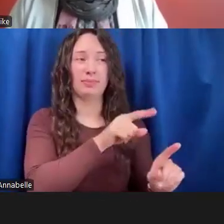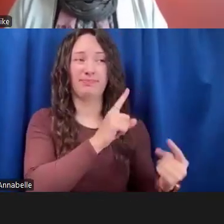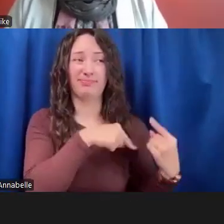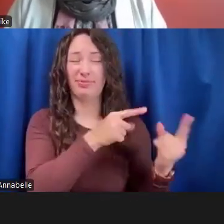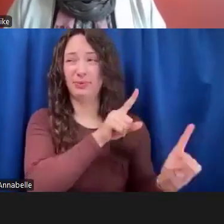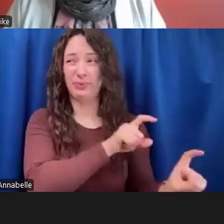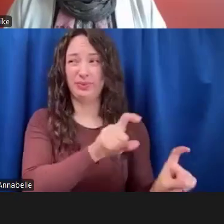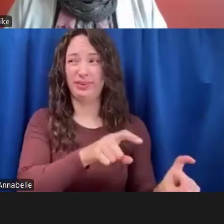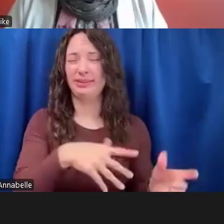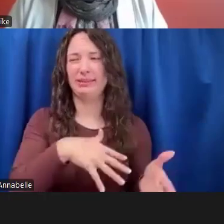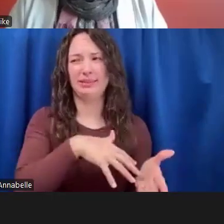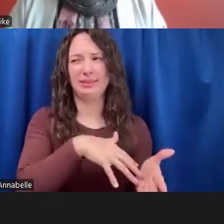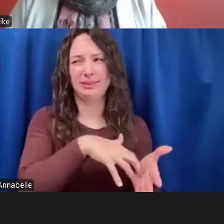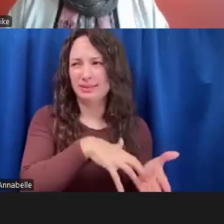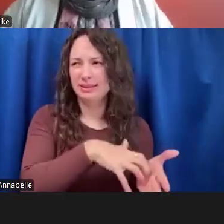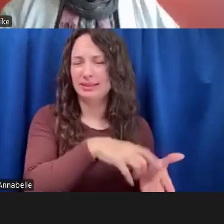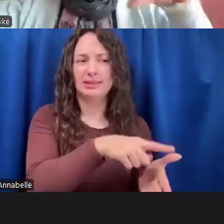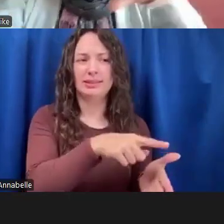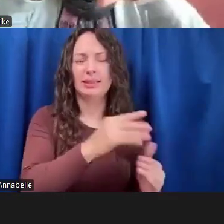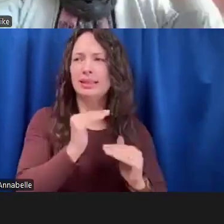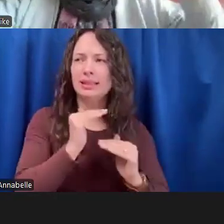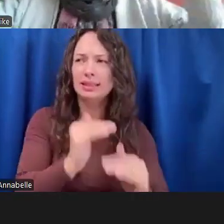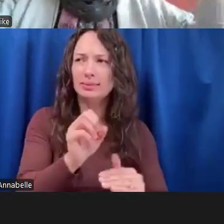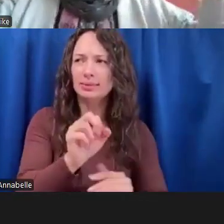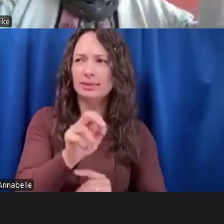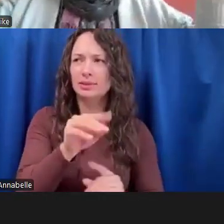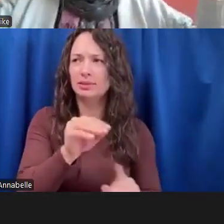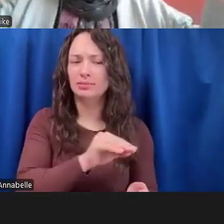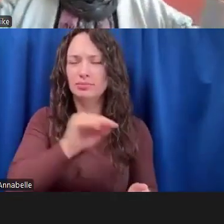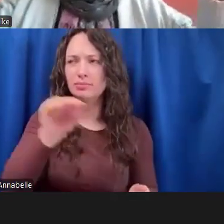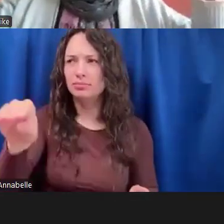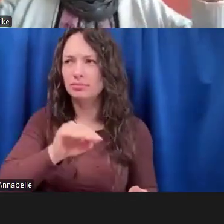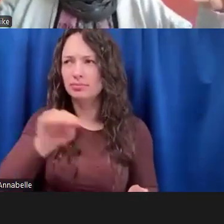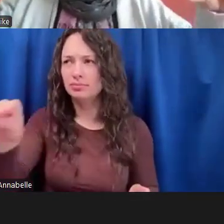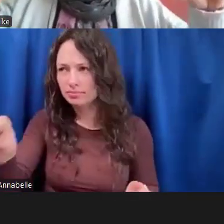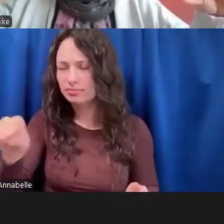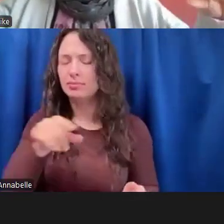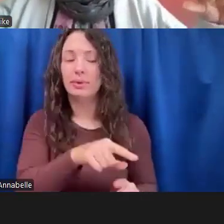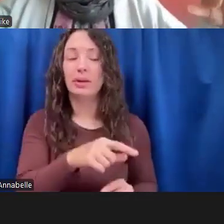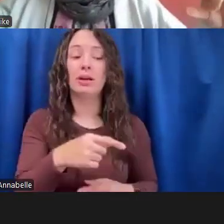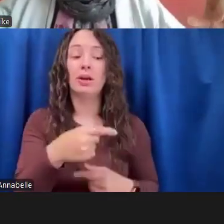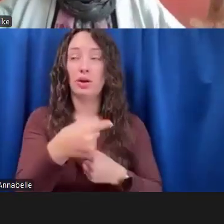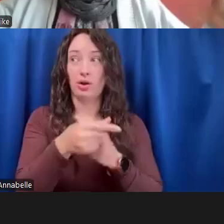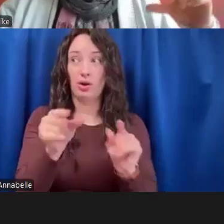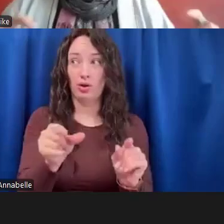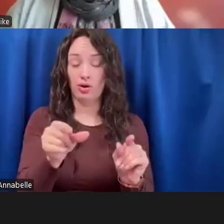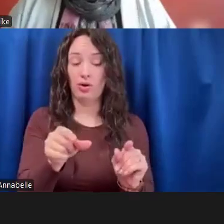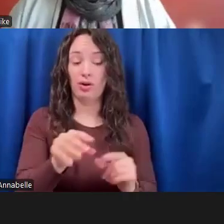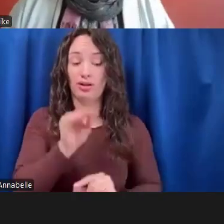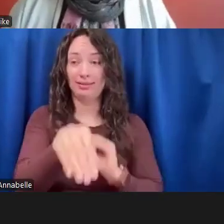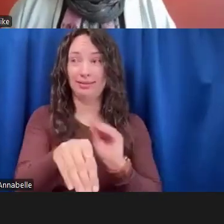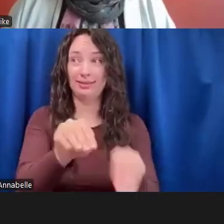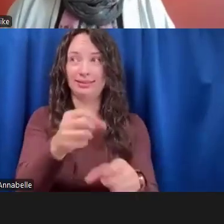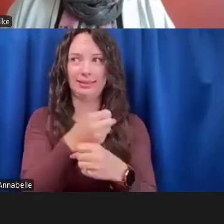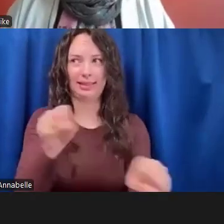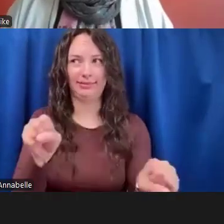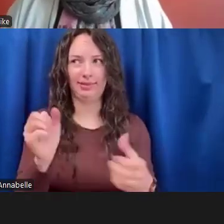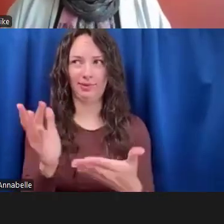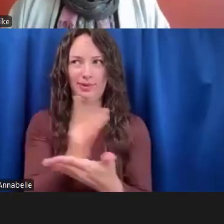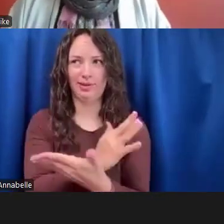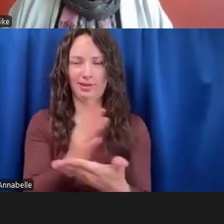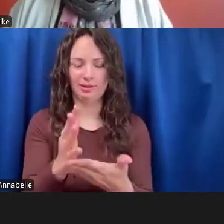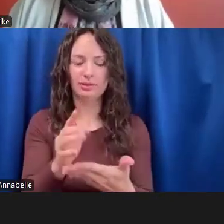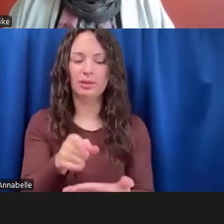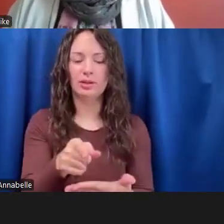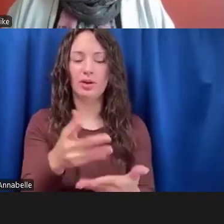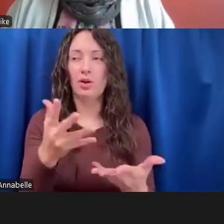the actual limits of seed transfer because we put these common garden studies very safely within the center of the range. We don't put them on these range edges. We